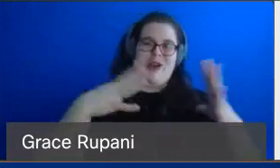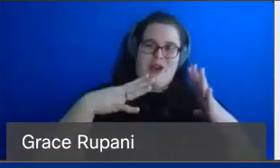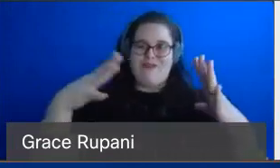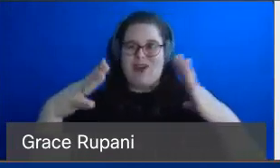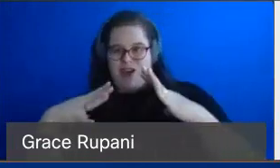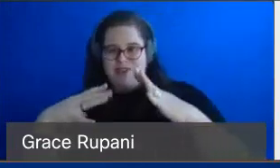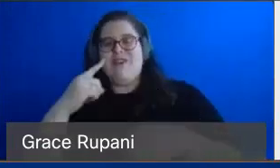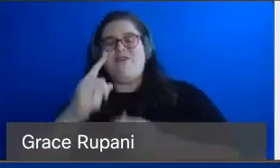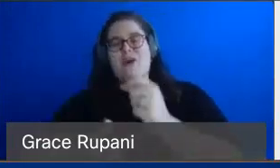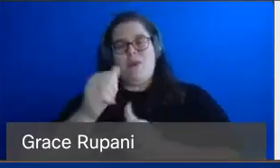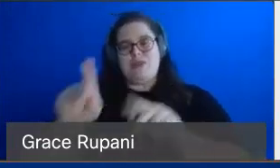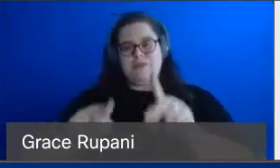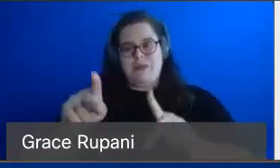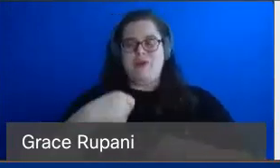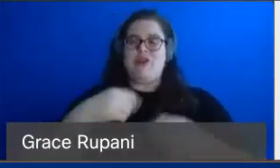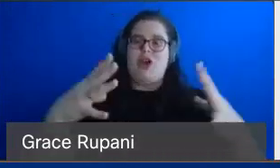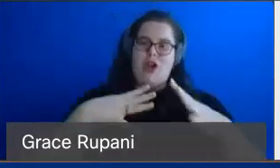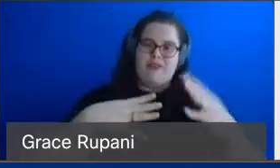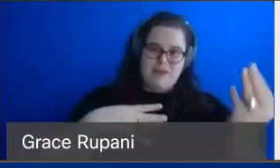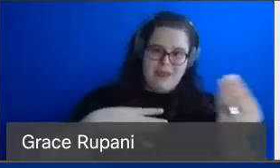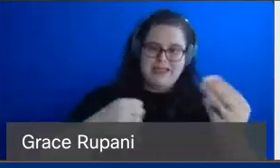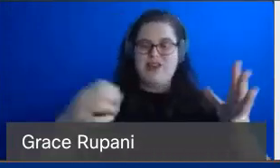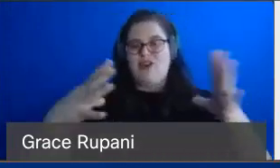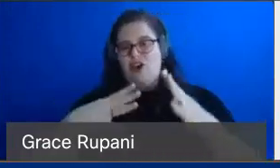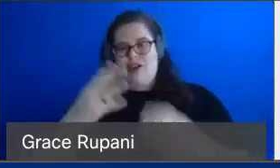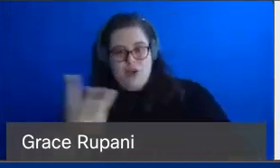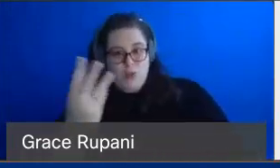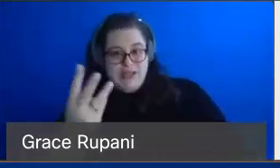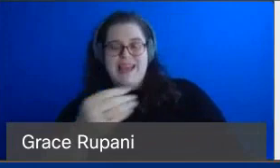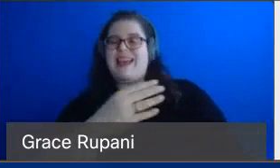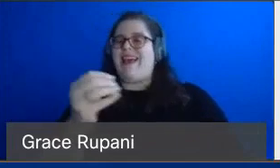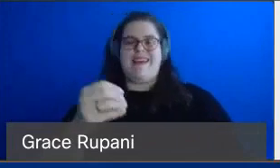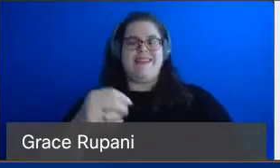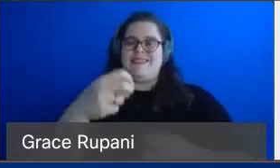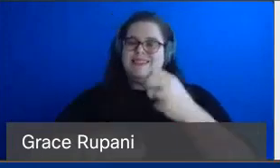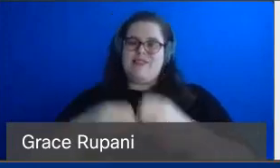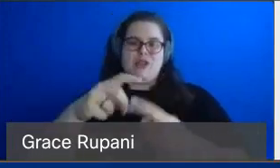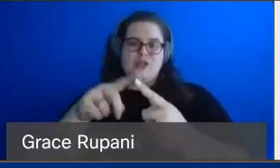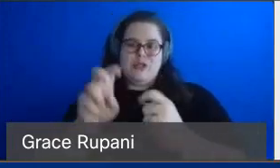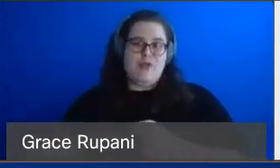of us, but and a difficult week to be traveling around the district with people.